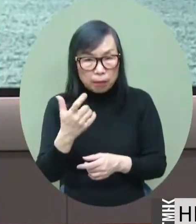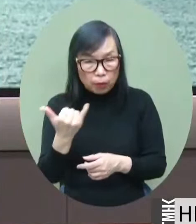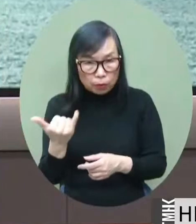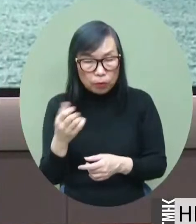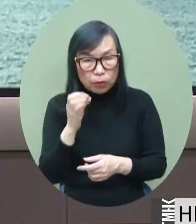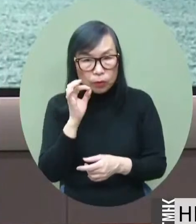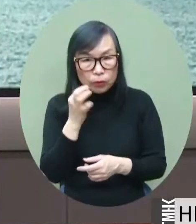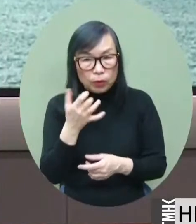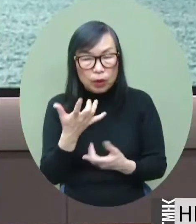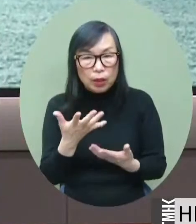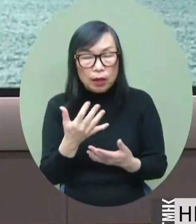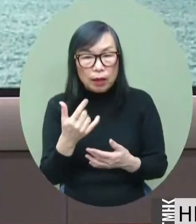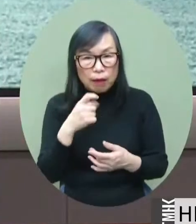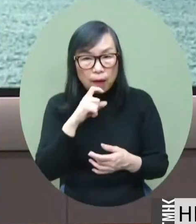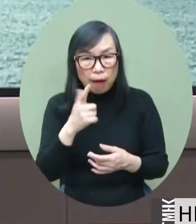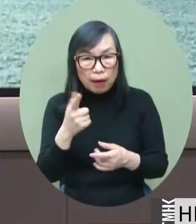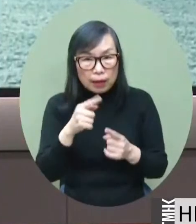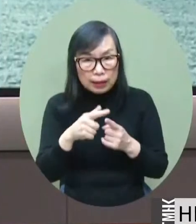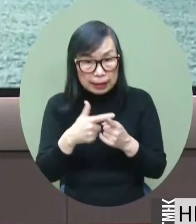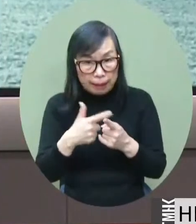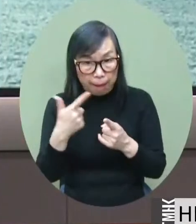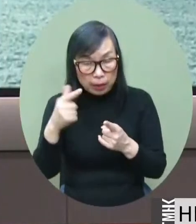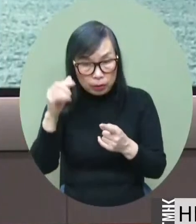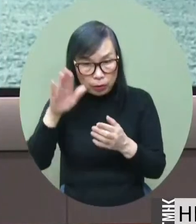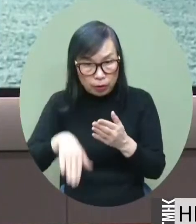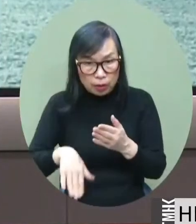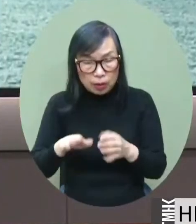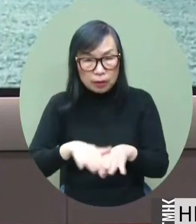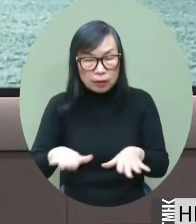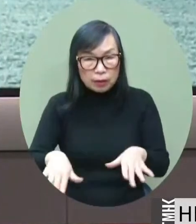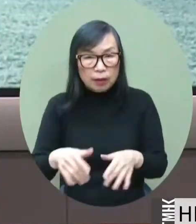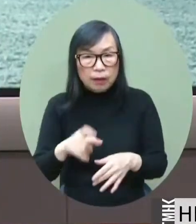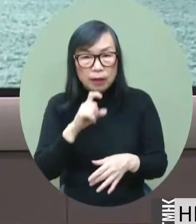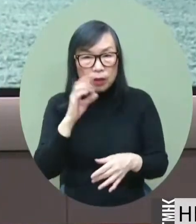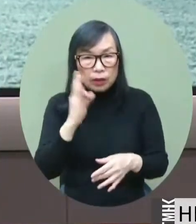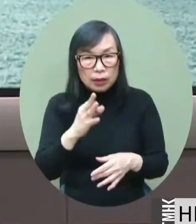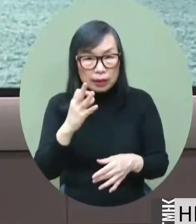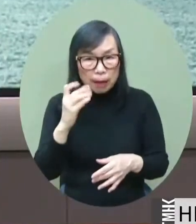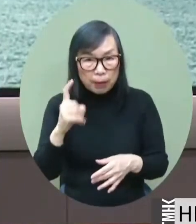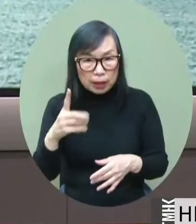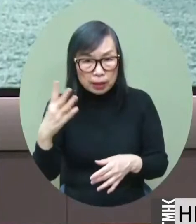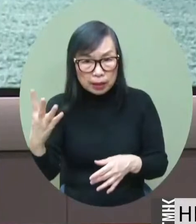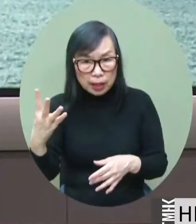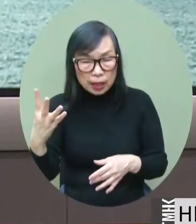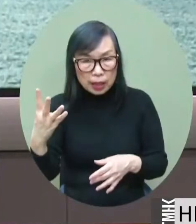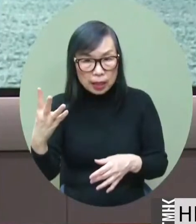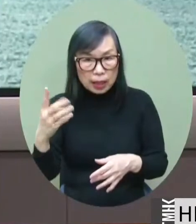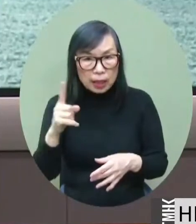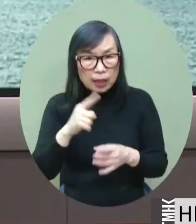years old, medium age 86 years old. There were 8 below 18 years old,